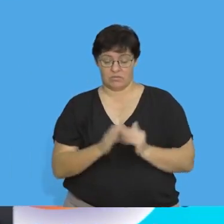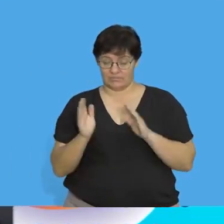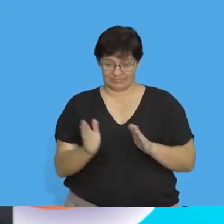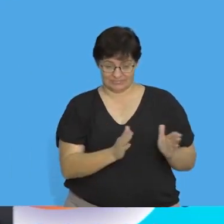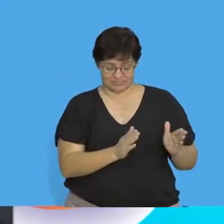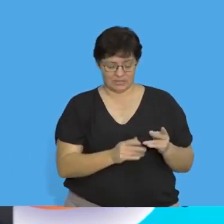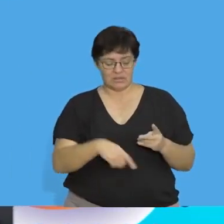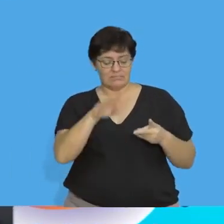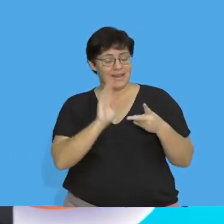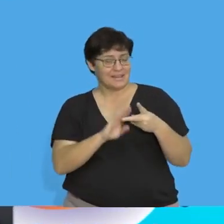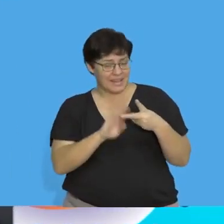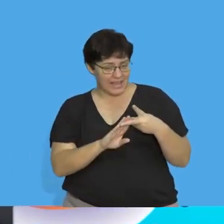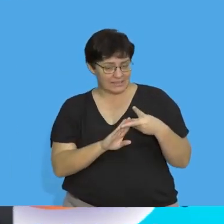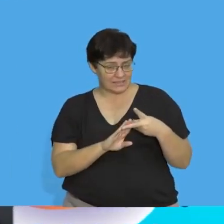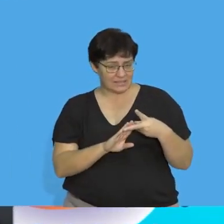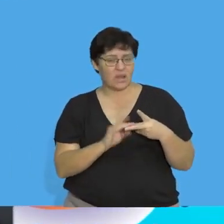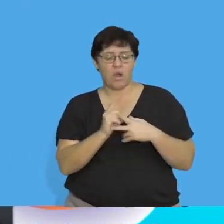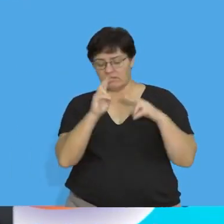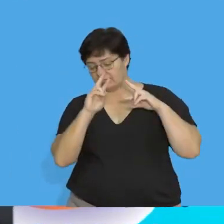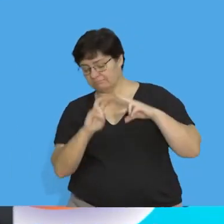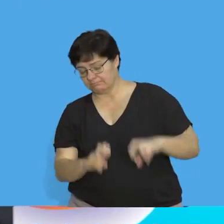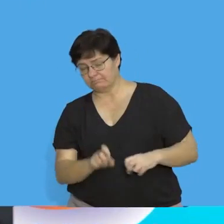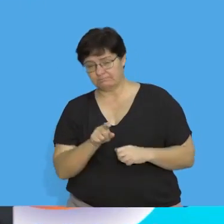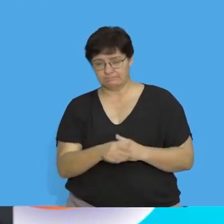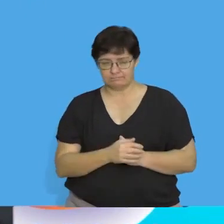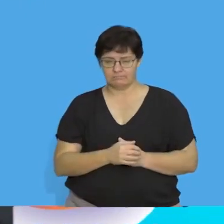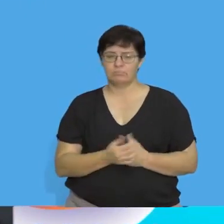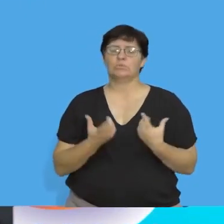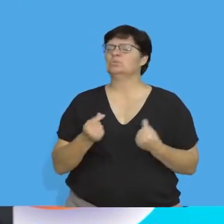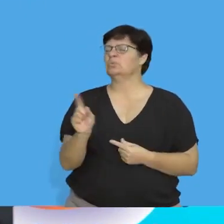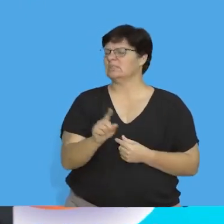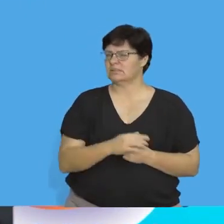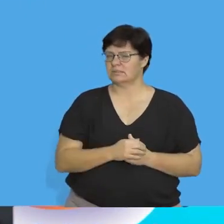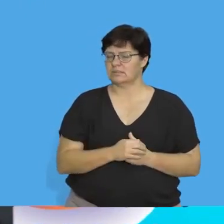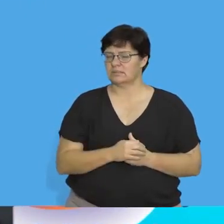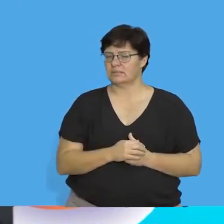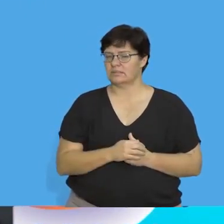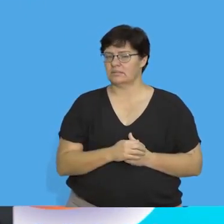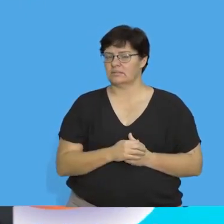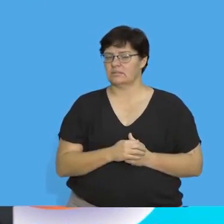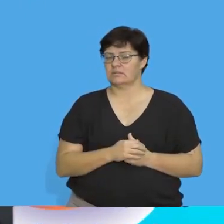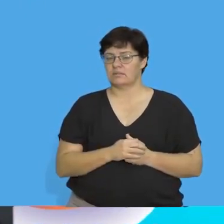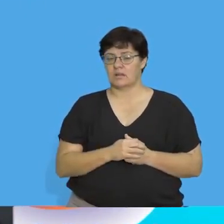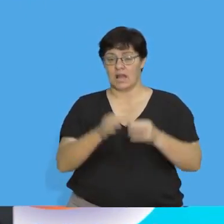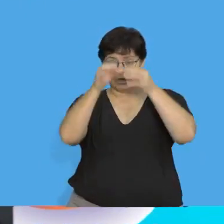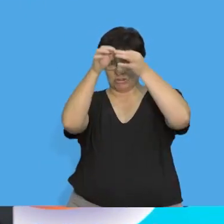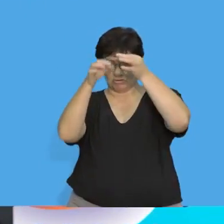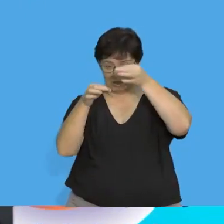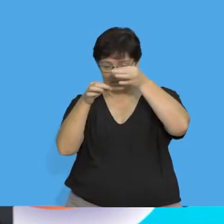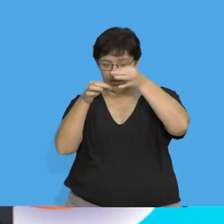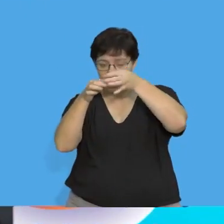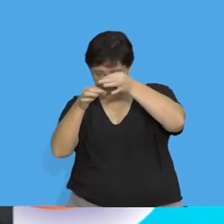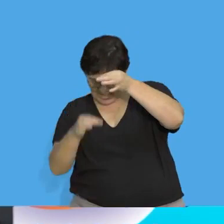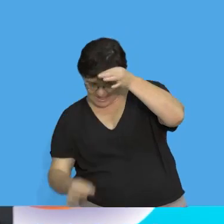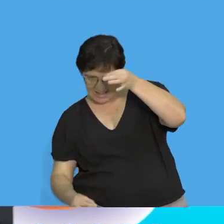next trial that I'm doing as part of this investigation, what I'm going to do is I'm going to change the length, but I'm going to keep the